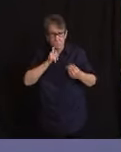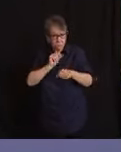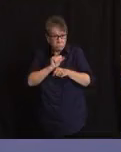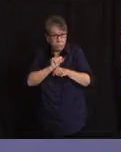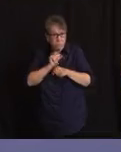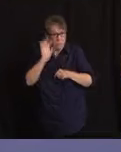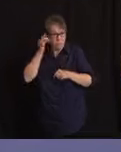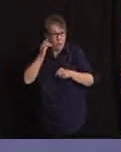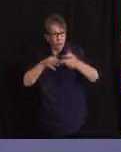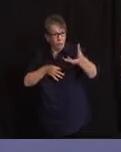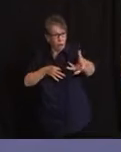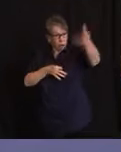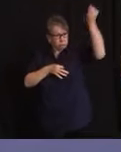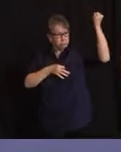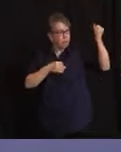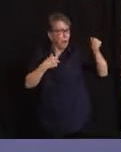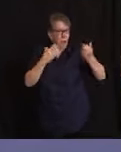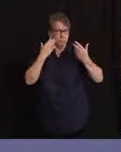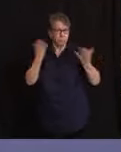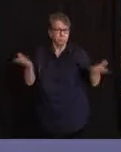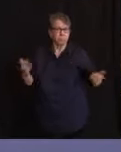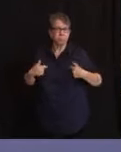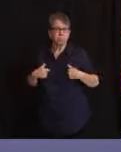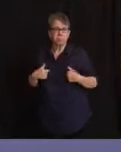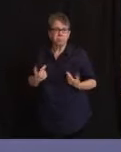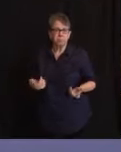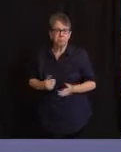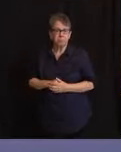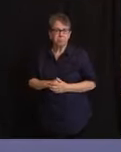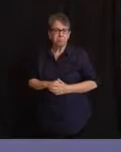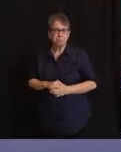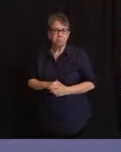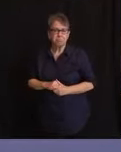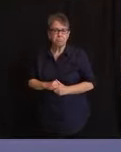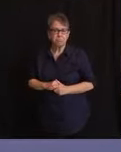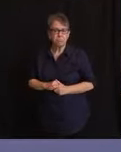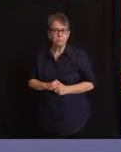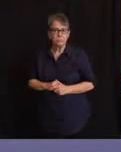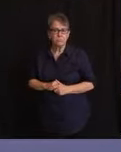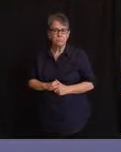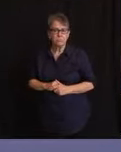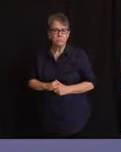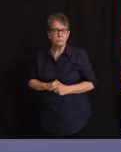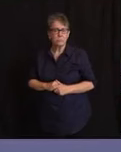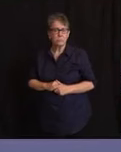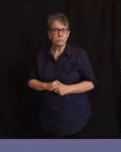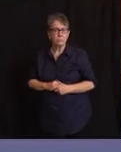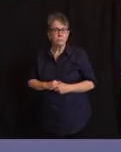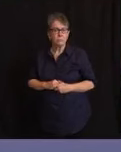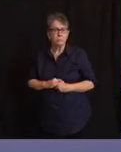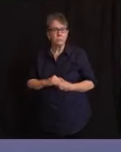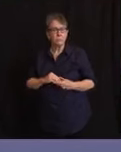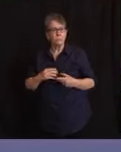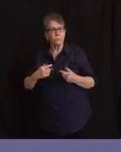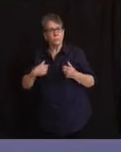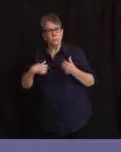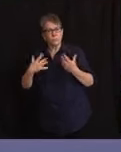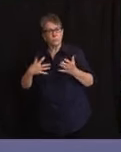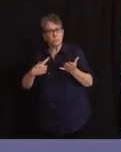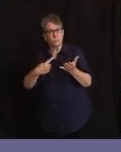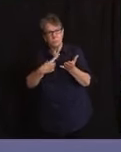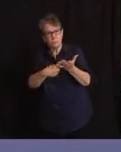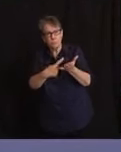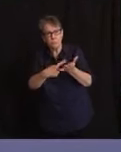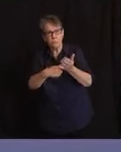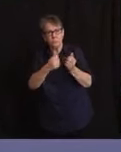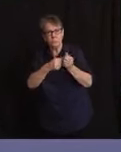with China, is you want to make sure that the customs folks on either side of this understand where this is coming from